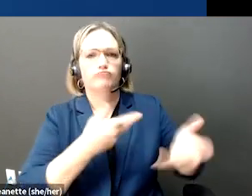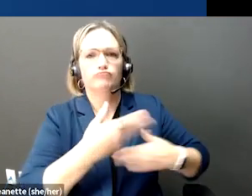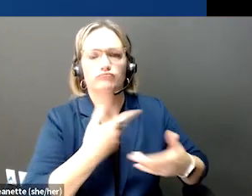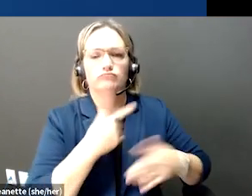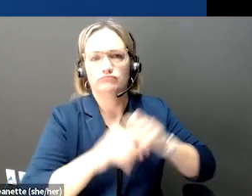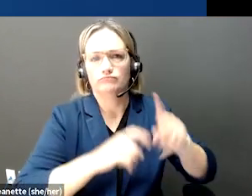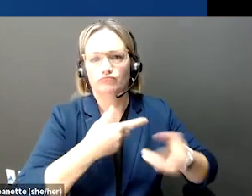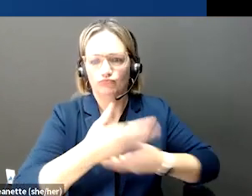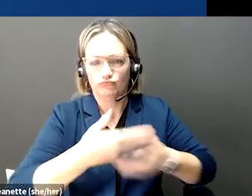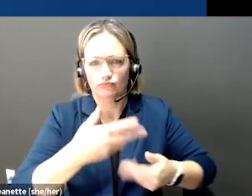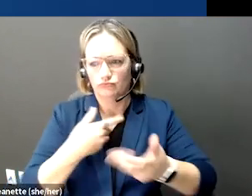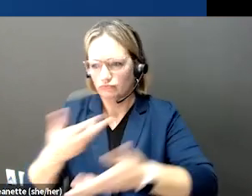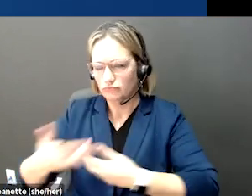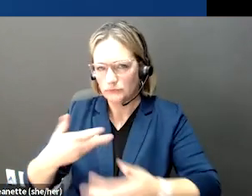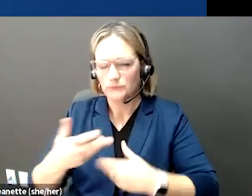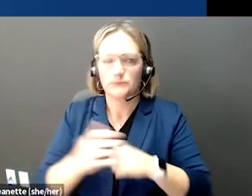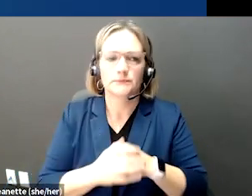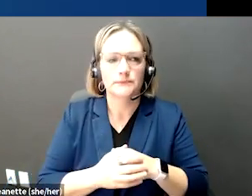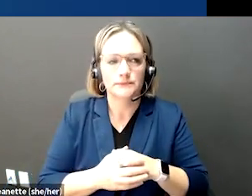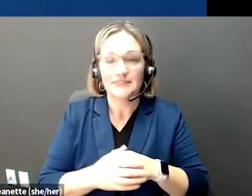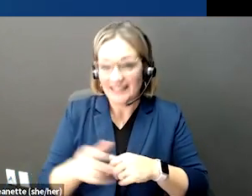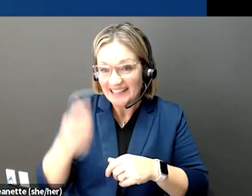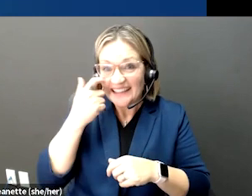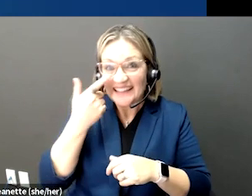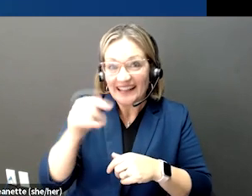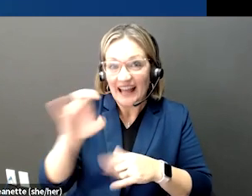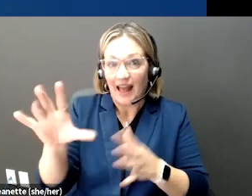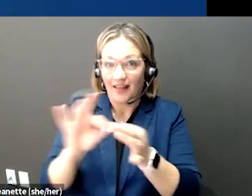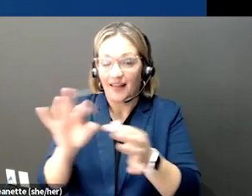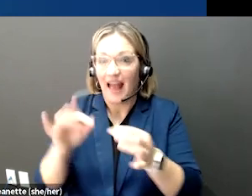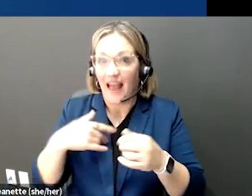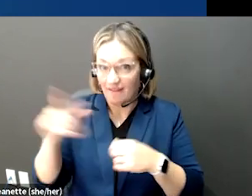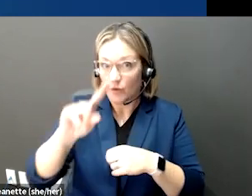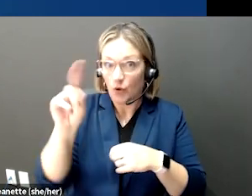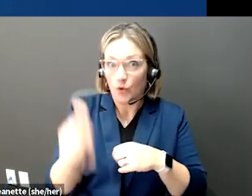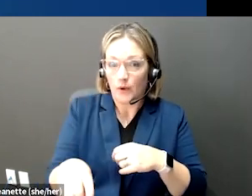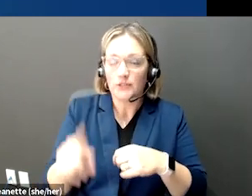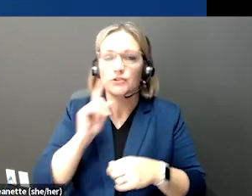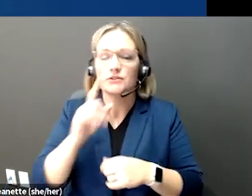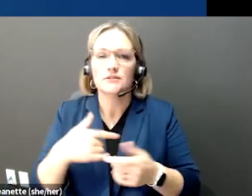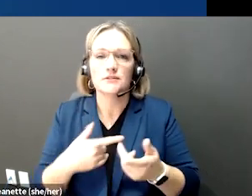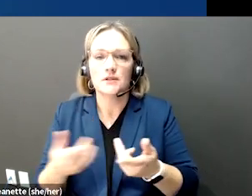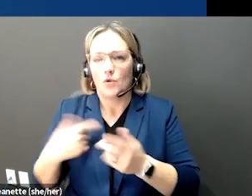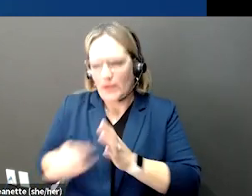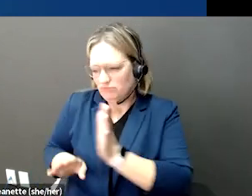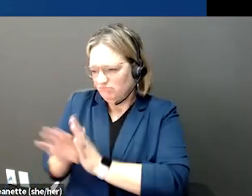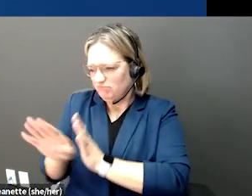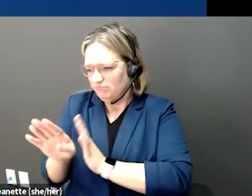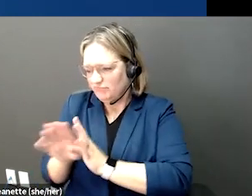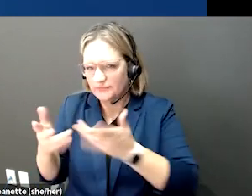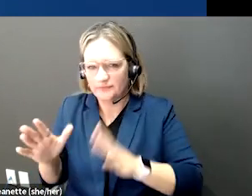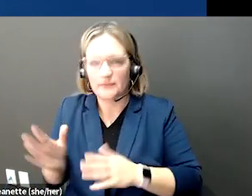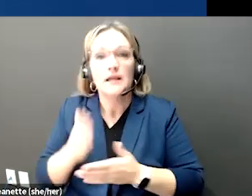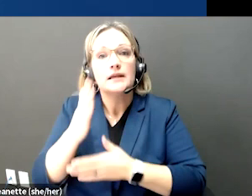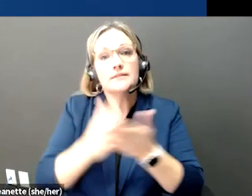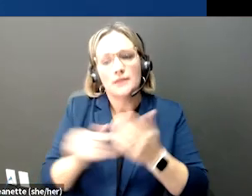questions that Gail mentioned that vary from interview to interview. The questions are developed in response to questions or issues members bring